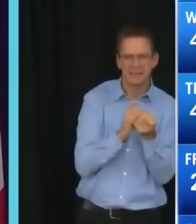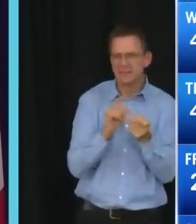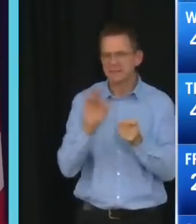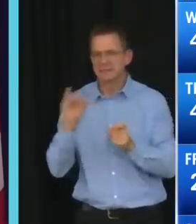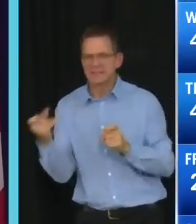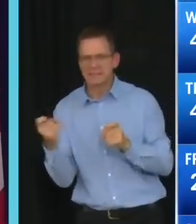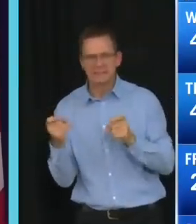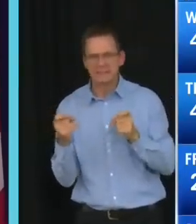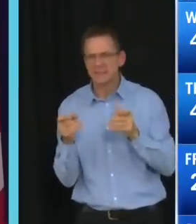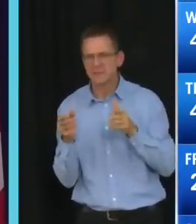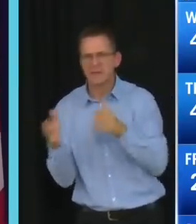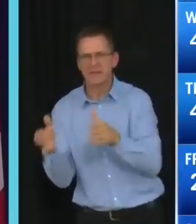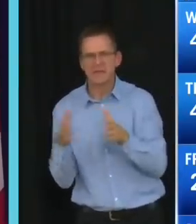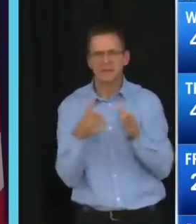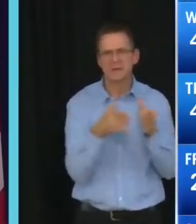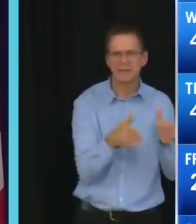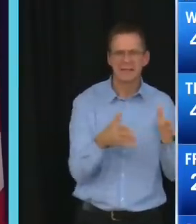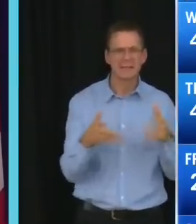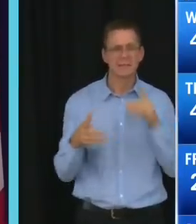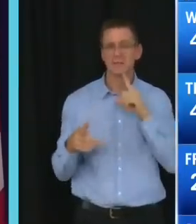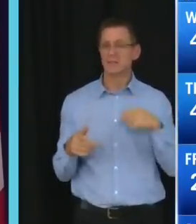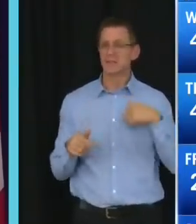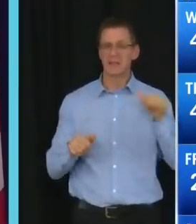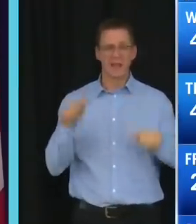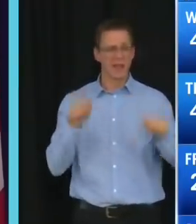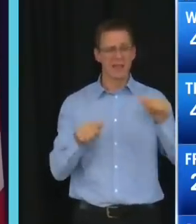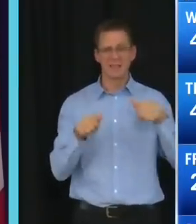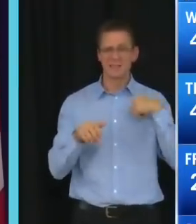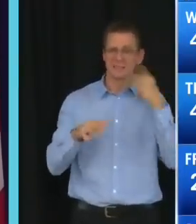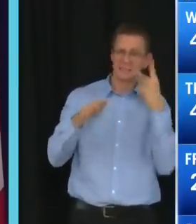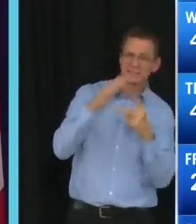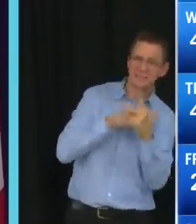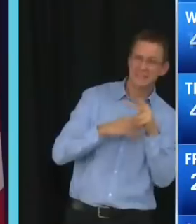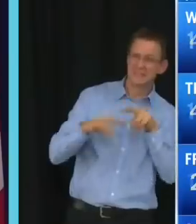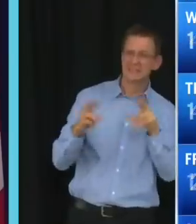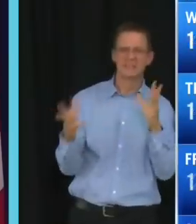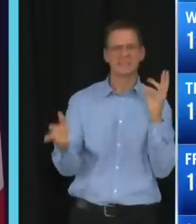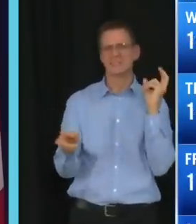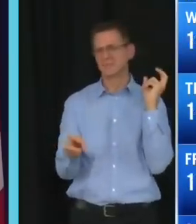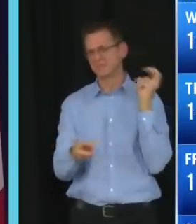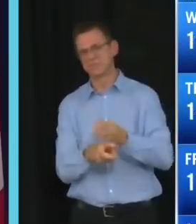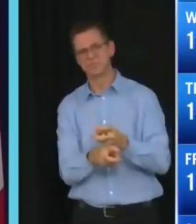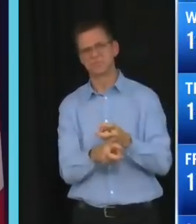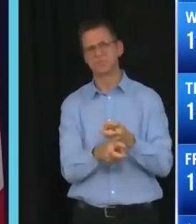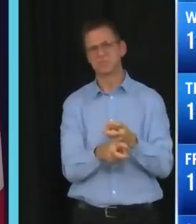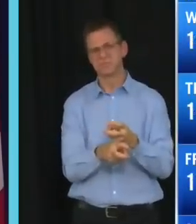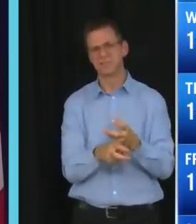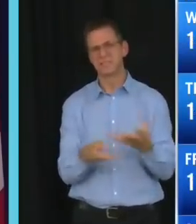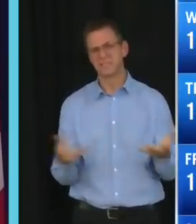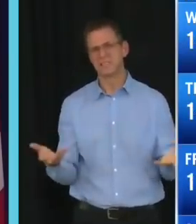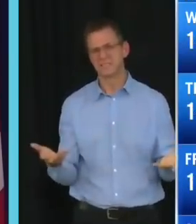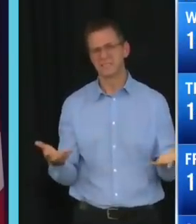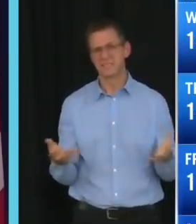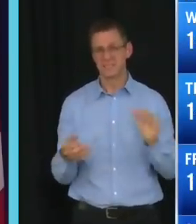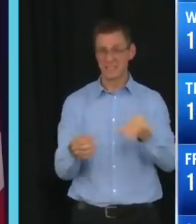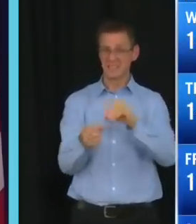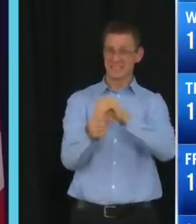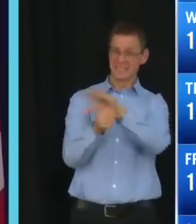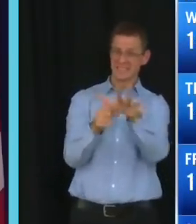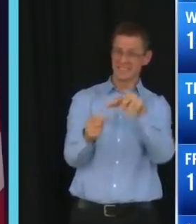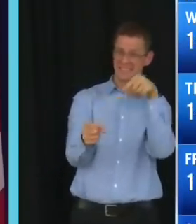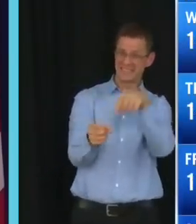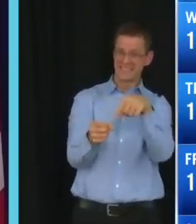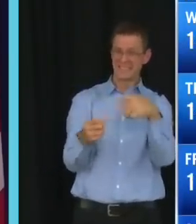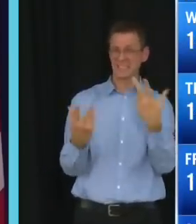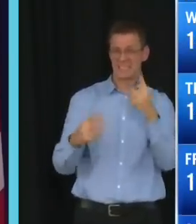these difficult times. But one thing we've learned about COVID is that it simply is not predictable. We must address